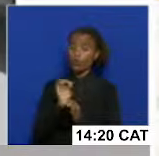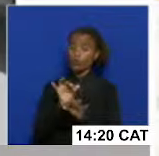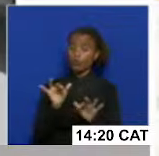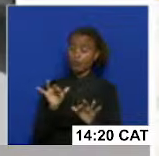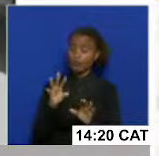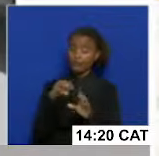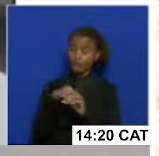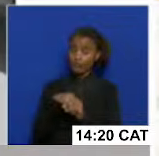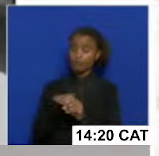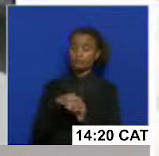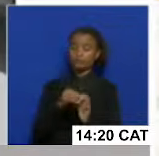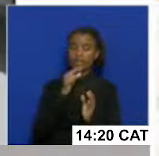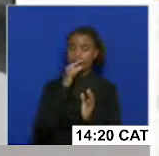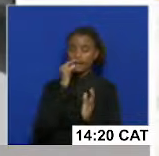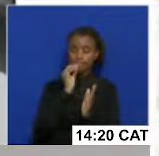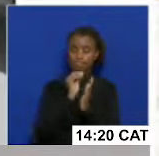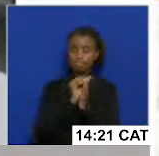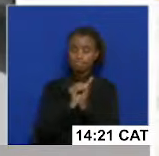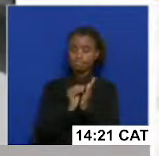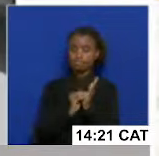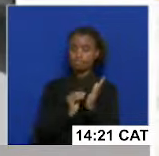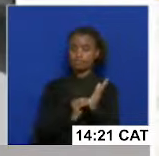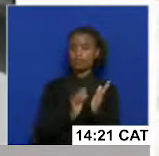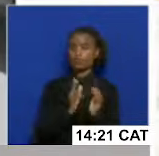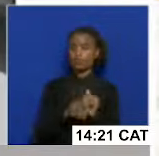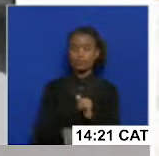so please continue.